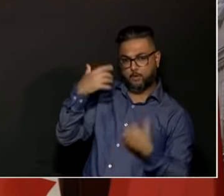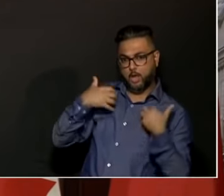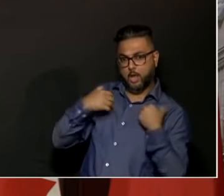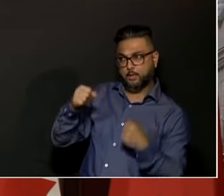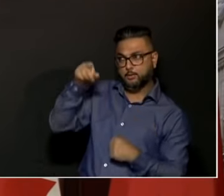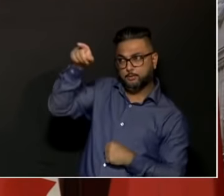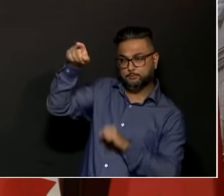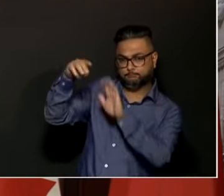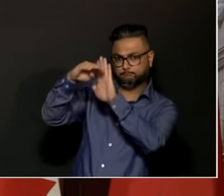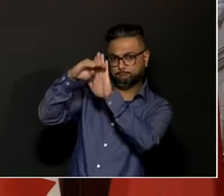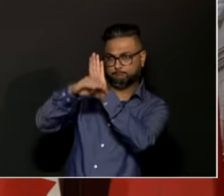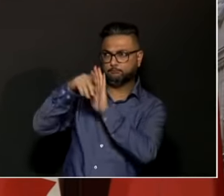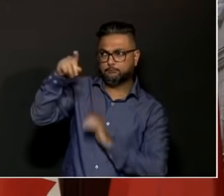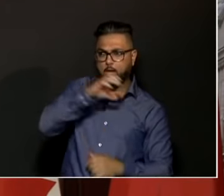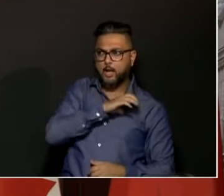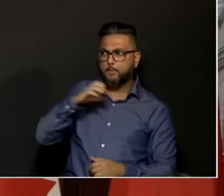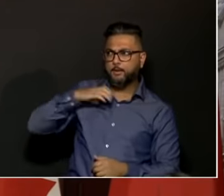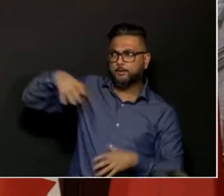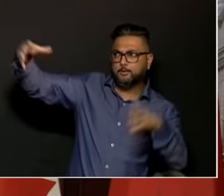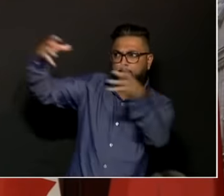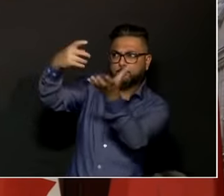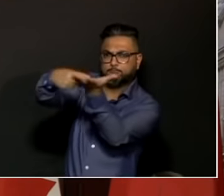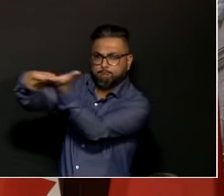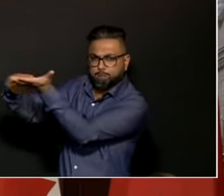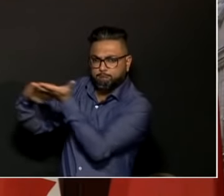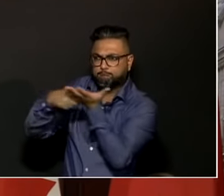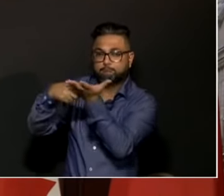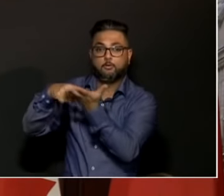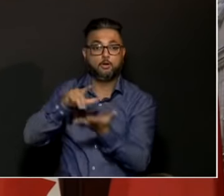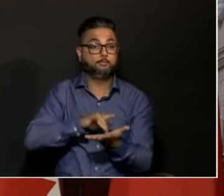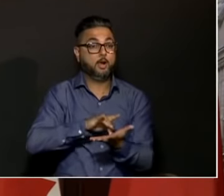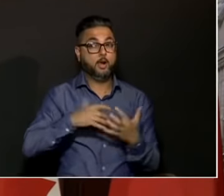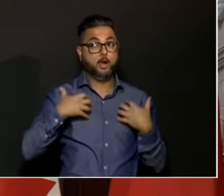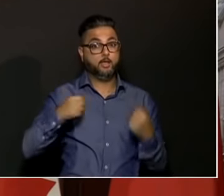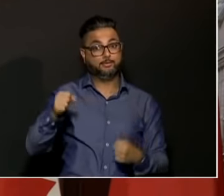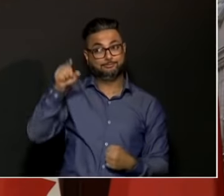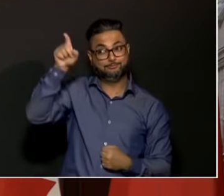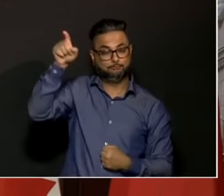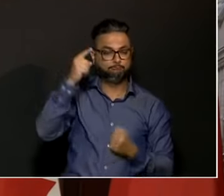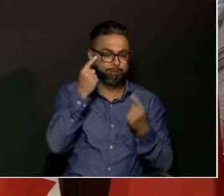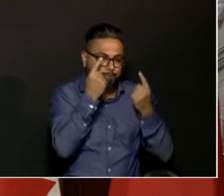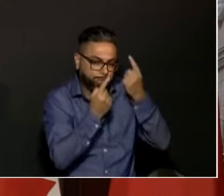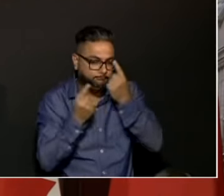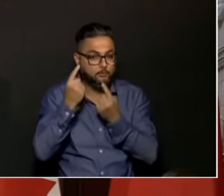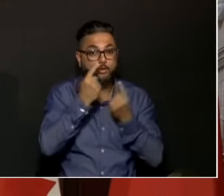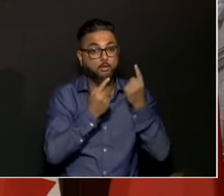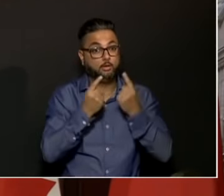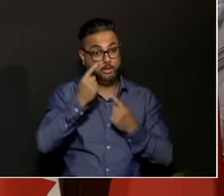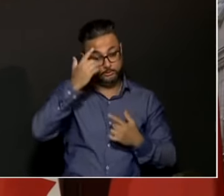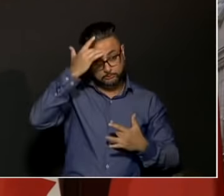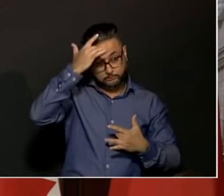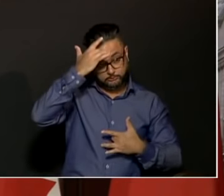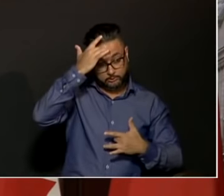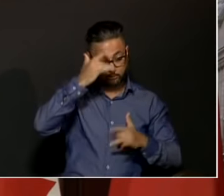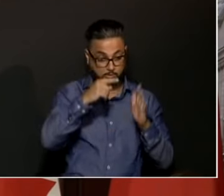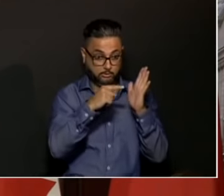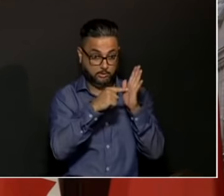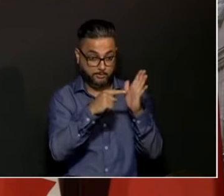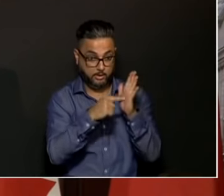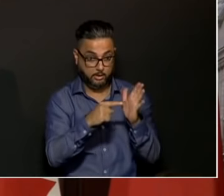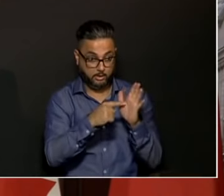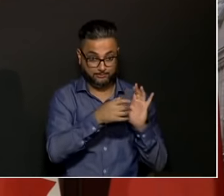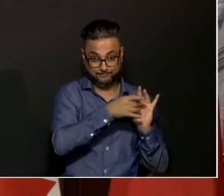of health to look at redesigning or looking at the symptoms that are indicative of